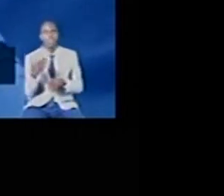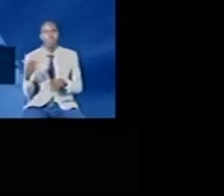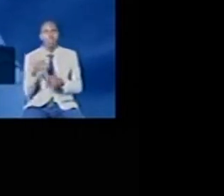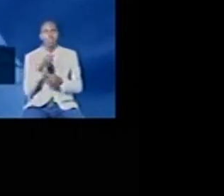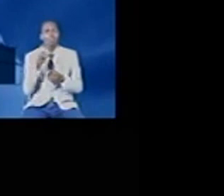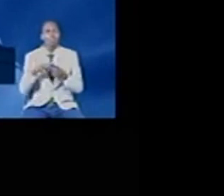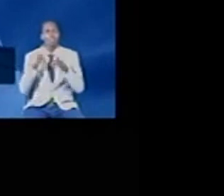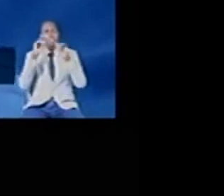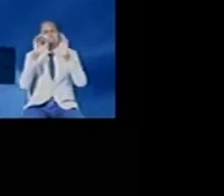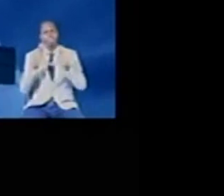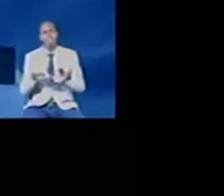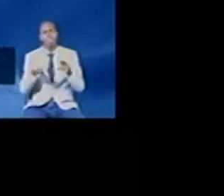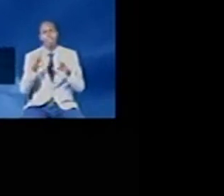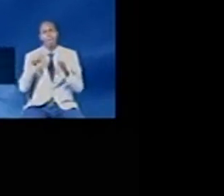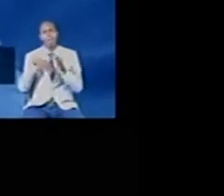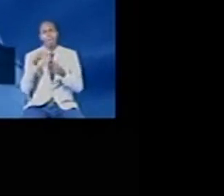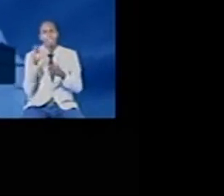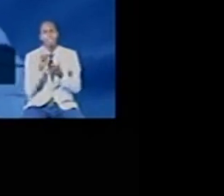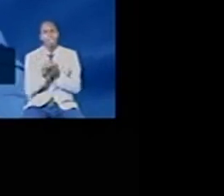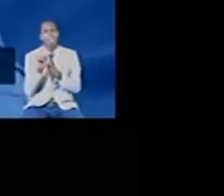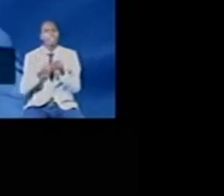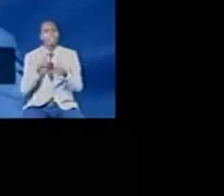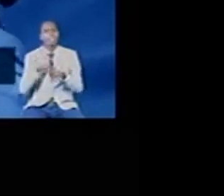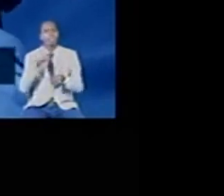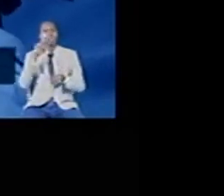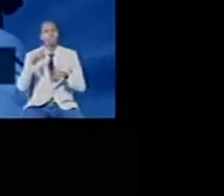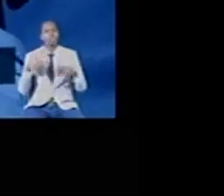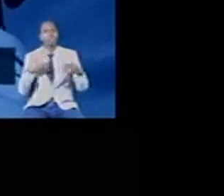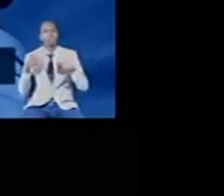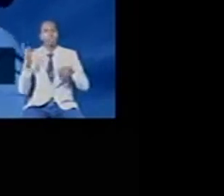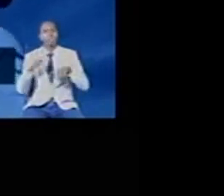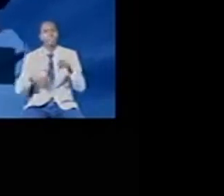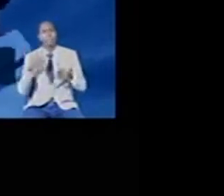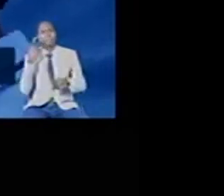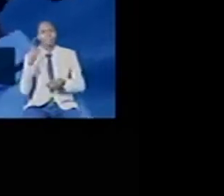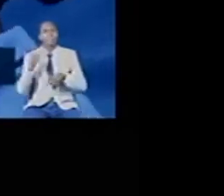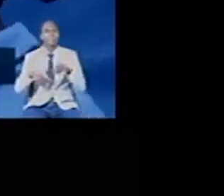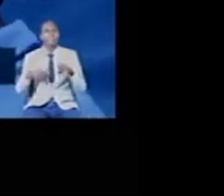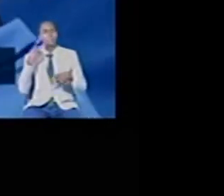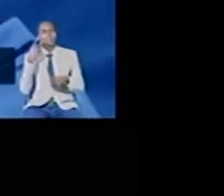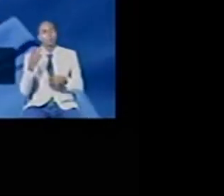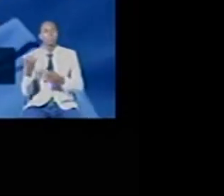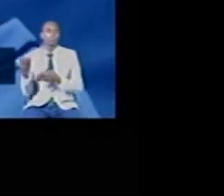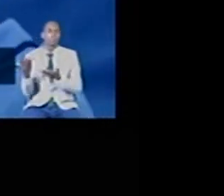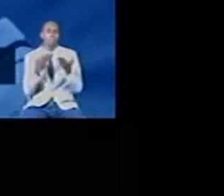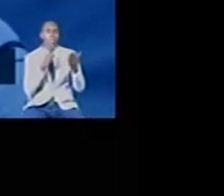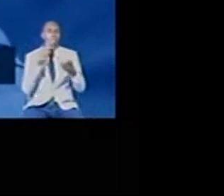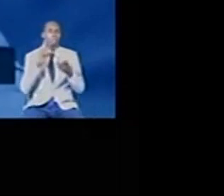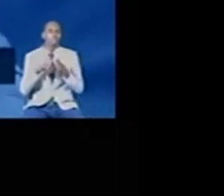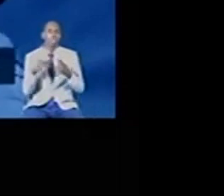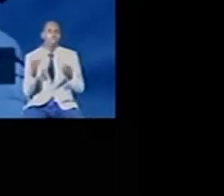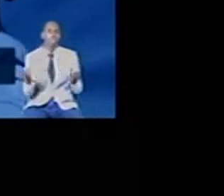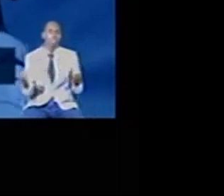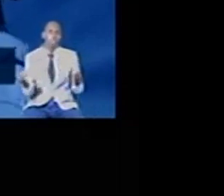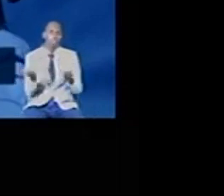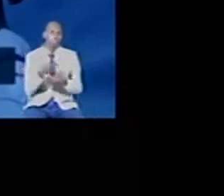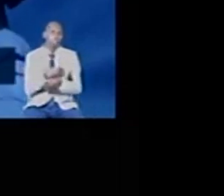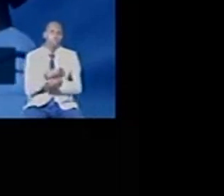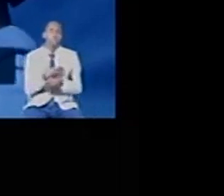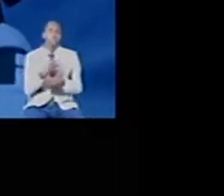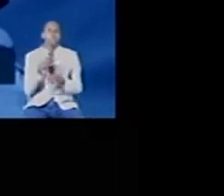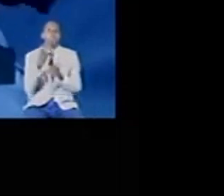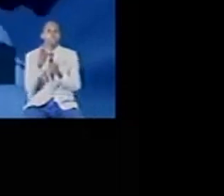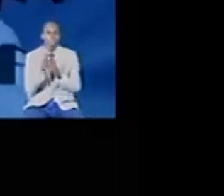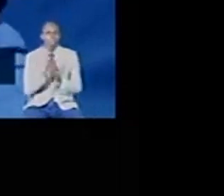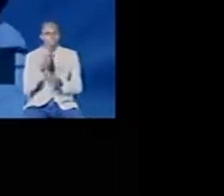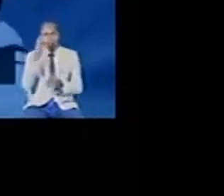was every time, you cannot see. She took me to her office. She said, okay, let me call. Give me your daddy's phone number.